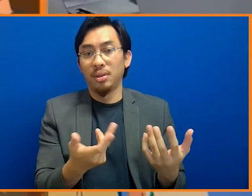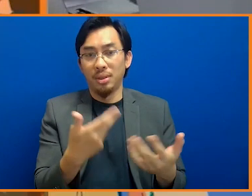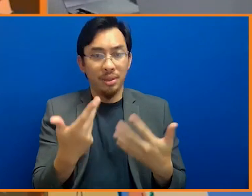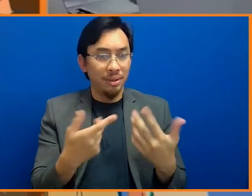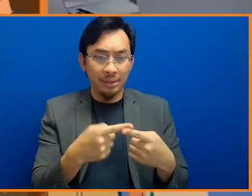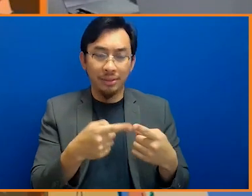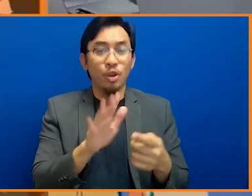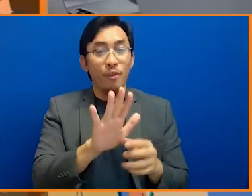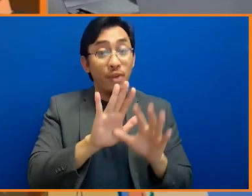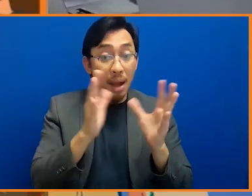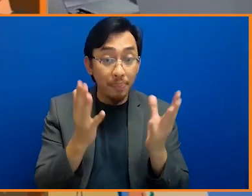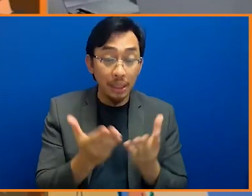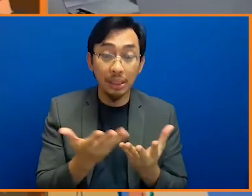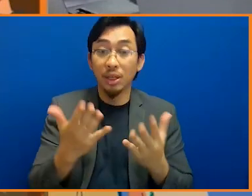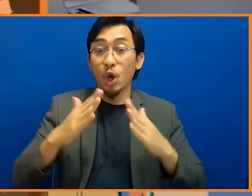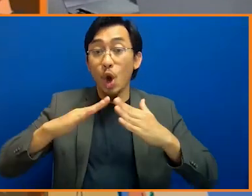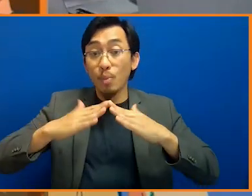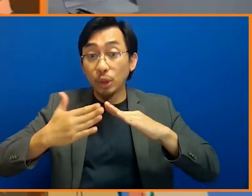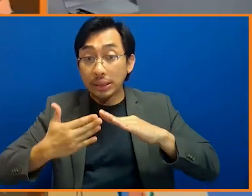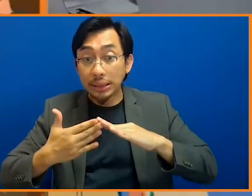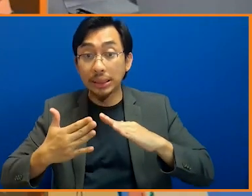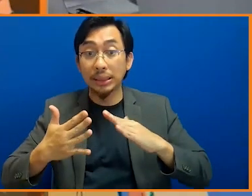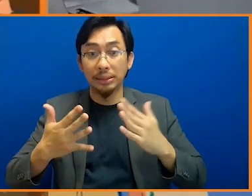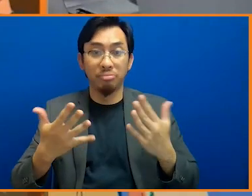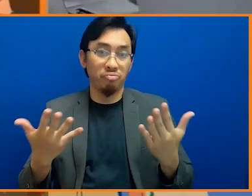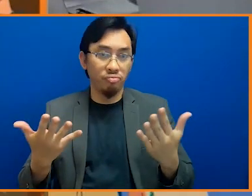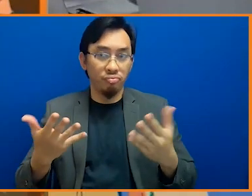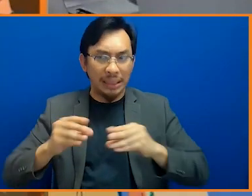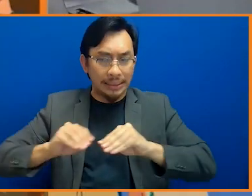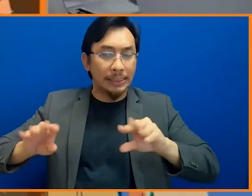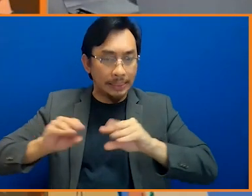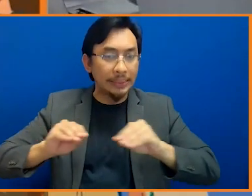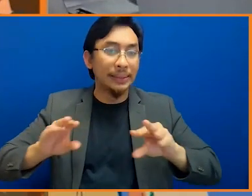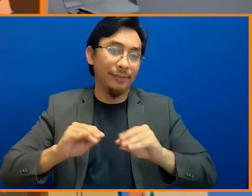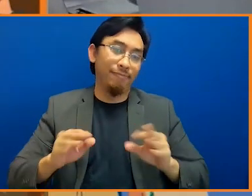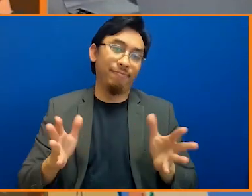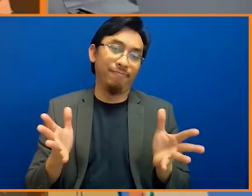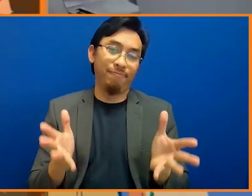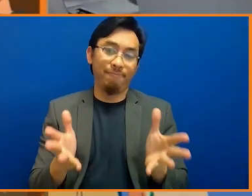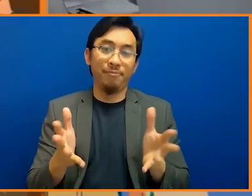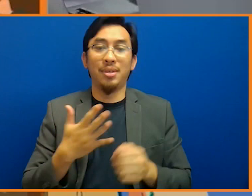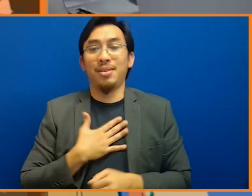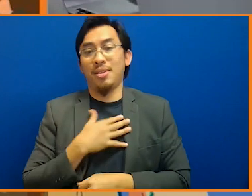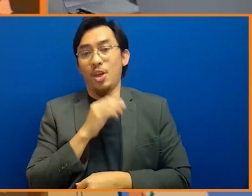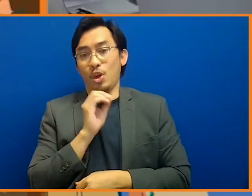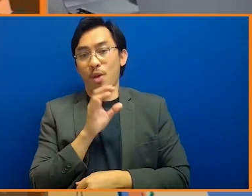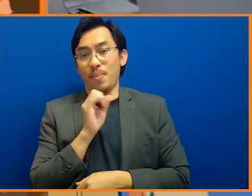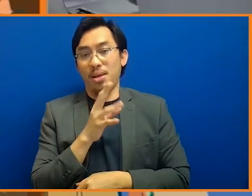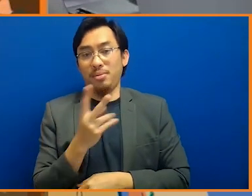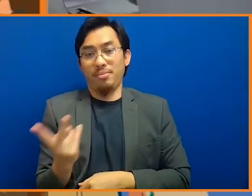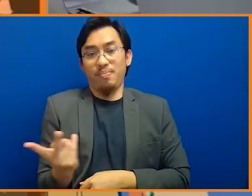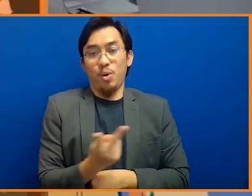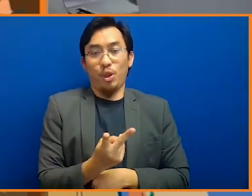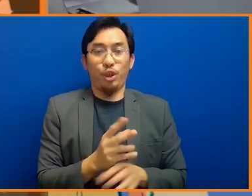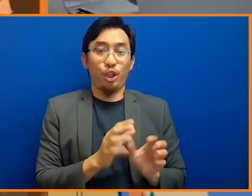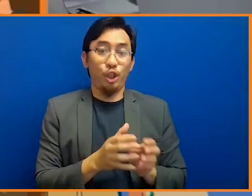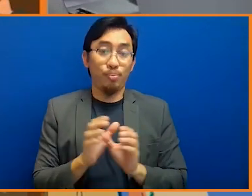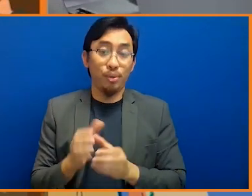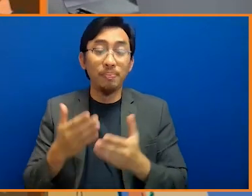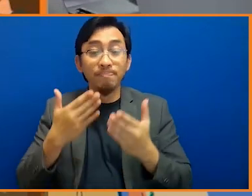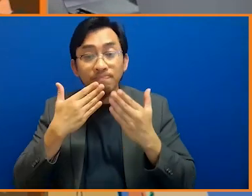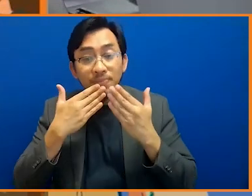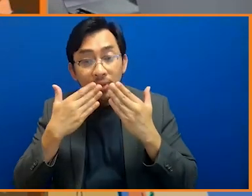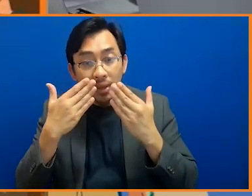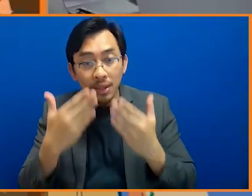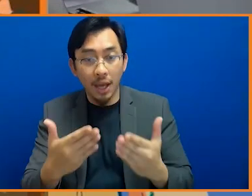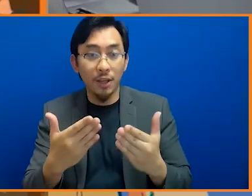of yourself, your family, and your community. So that's my comments, general comments to both of the